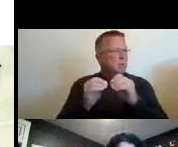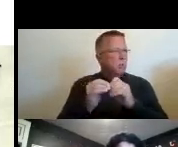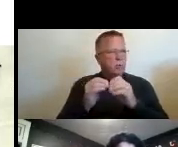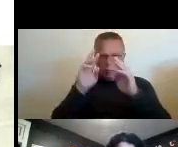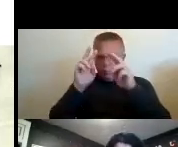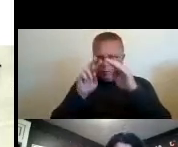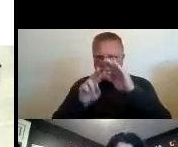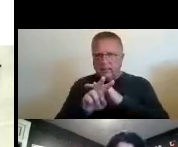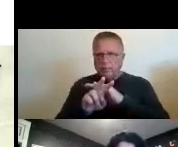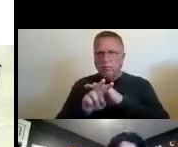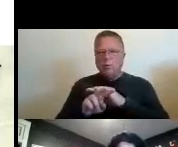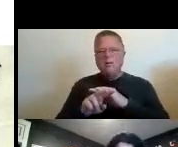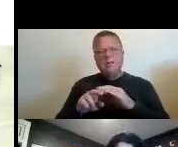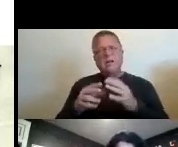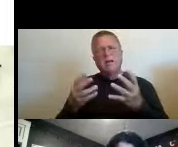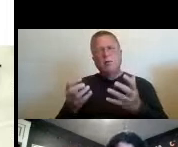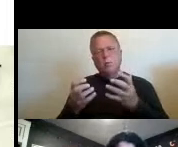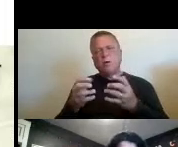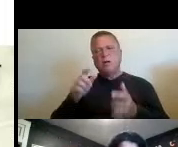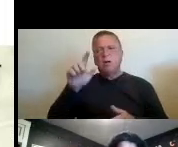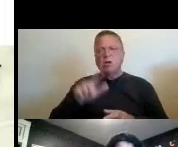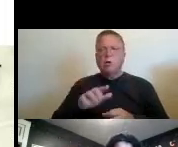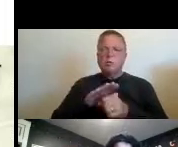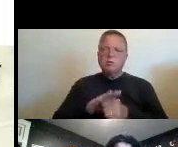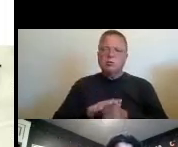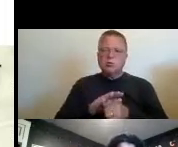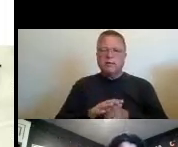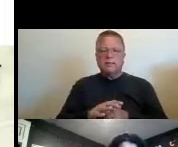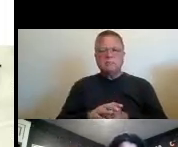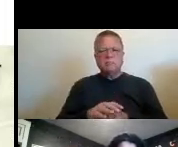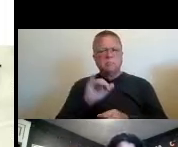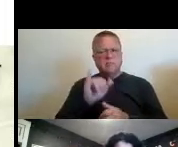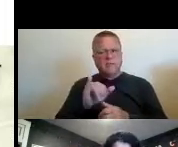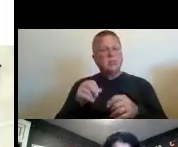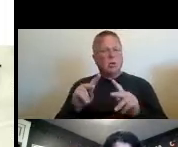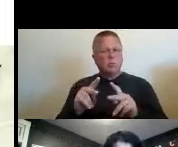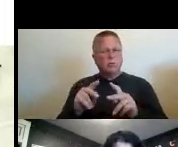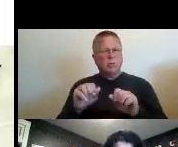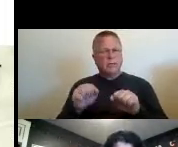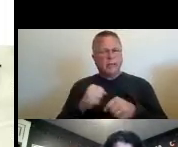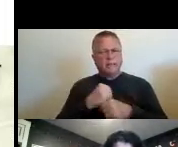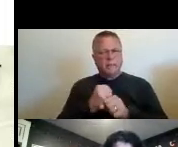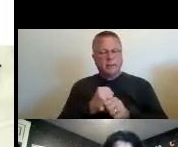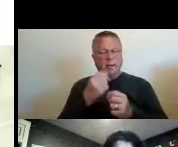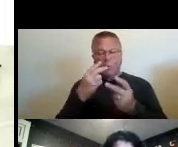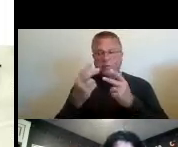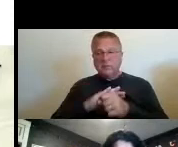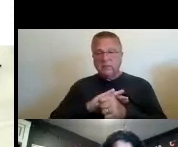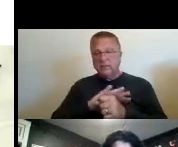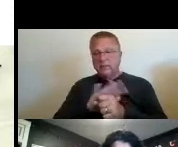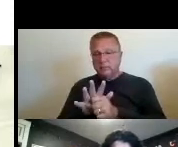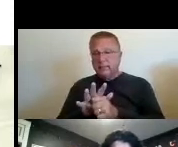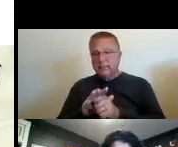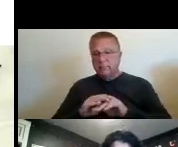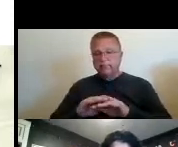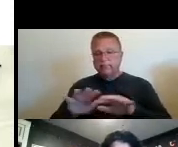stress overall. It's an opportunity for that. You know, how do we really, we've seen in the pandemic, you know,